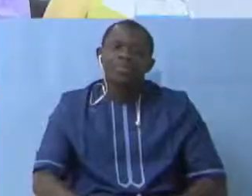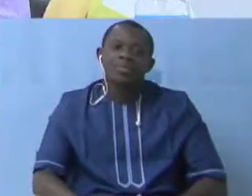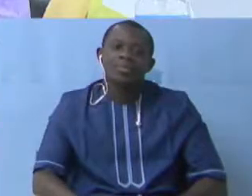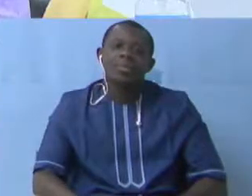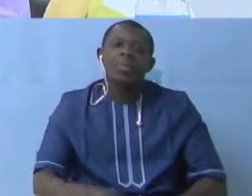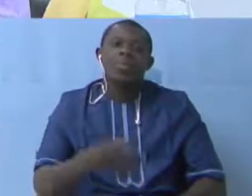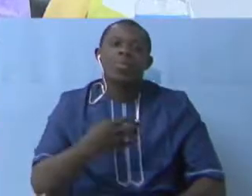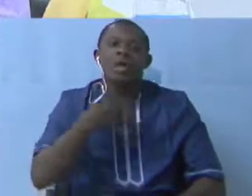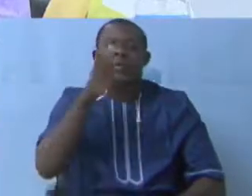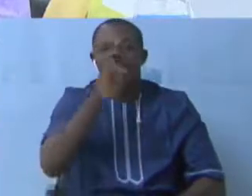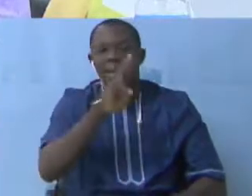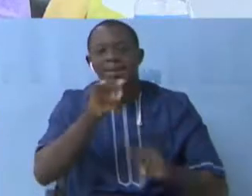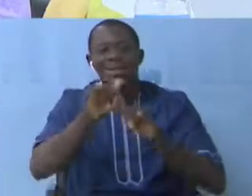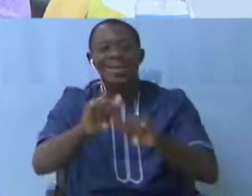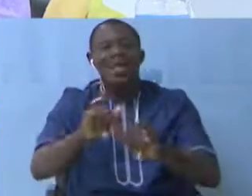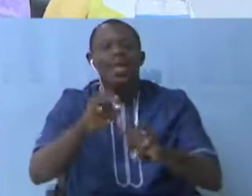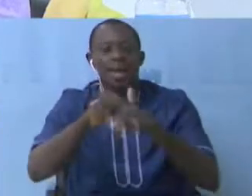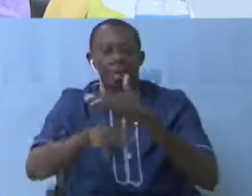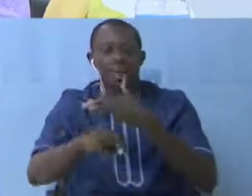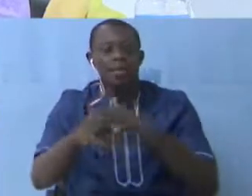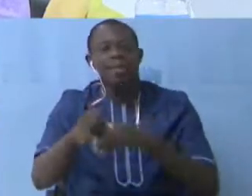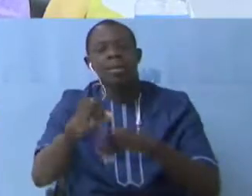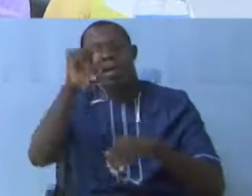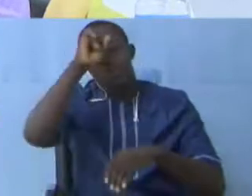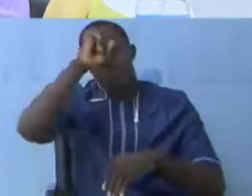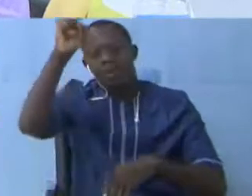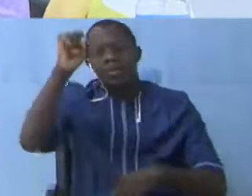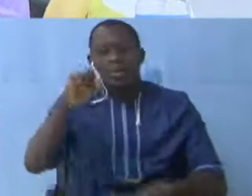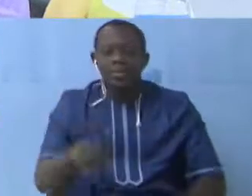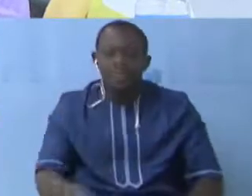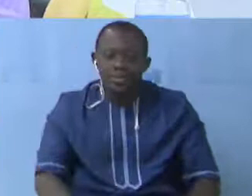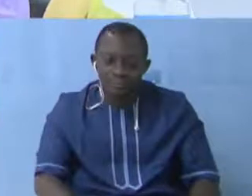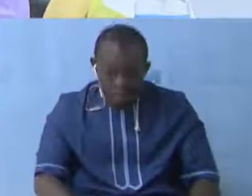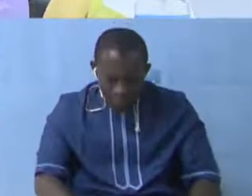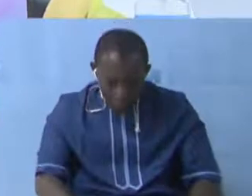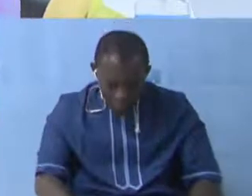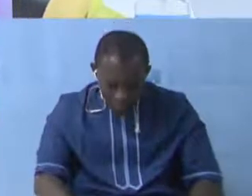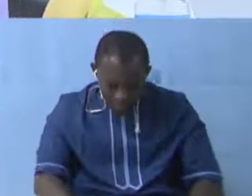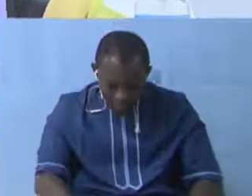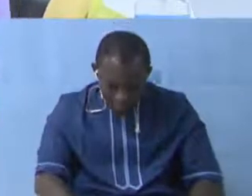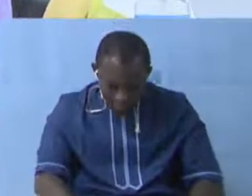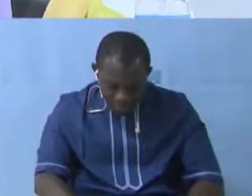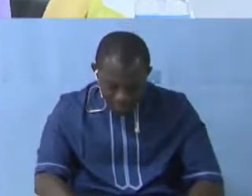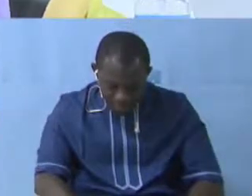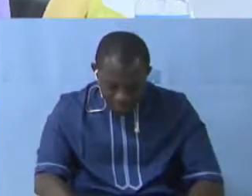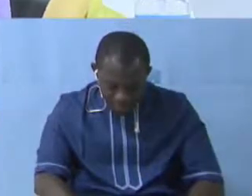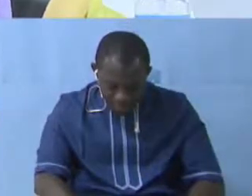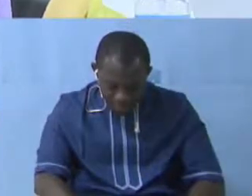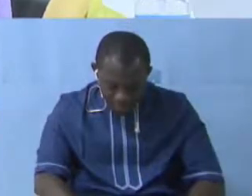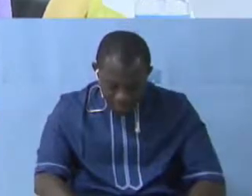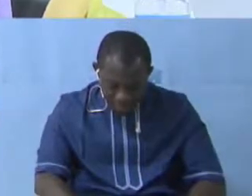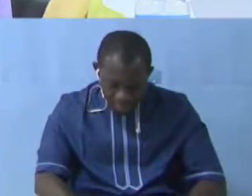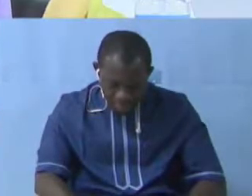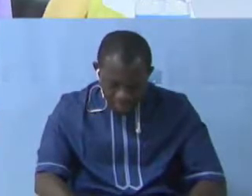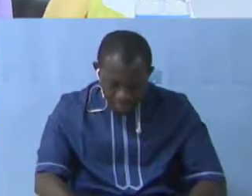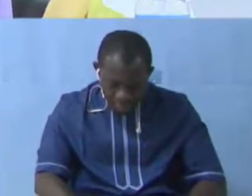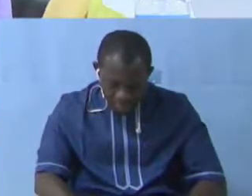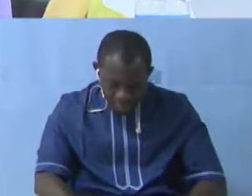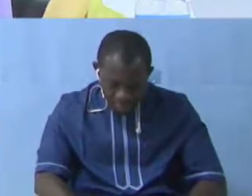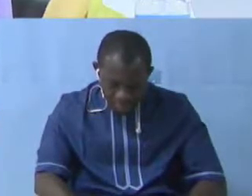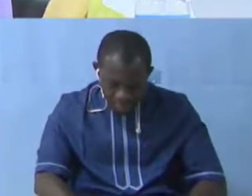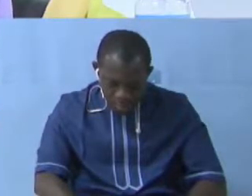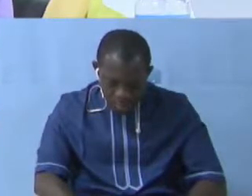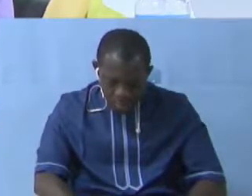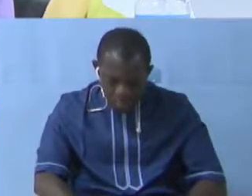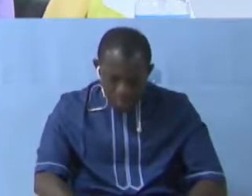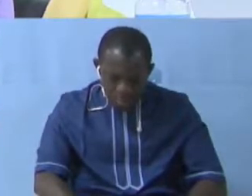stay in power. Mun a taajaat boppam ci toogu nguuru président bi. Okay, I think before we get to that, if you allow. balaa ñoo àgg foofu